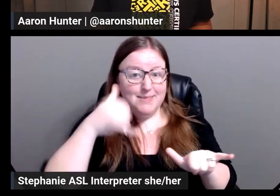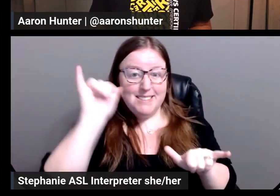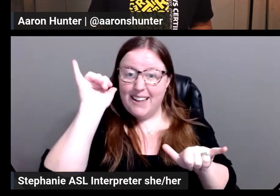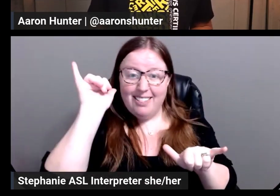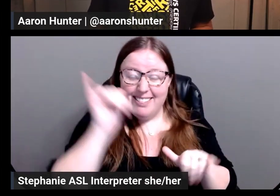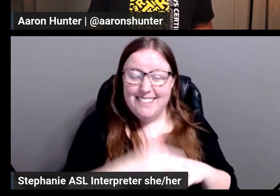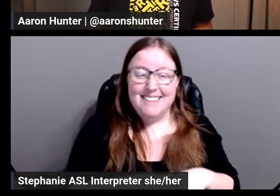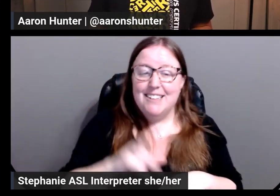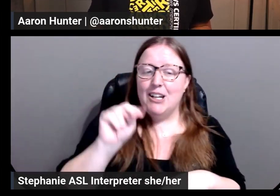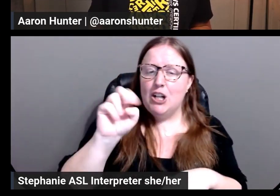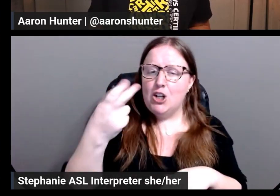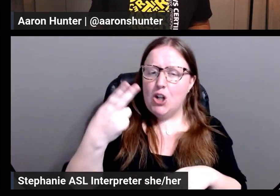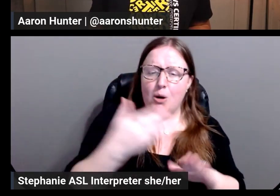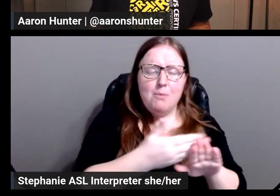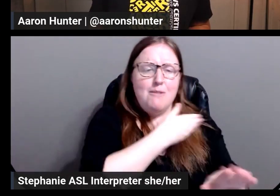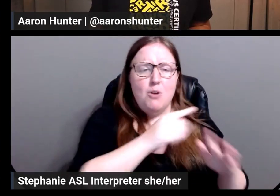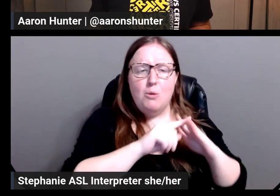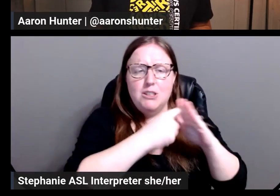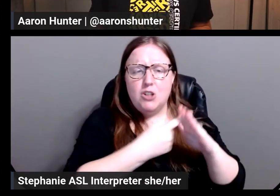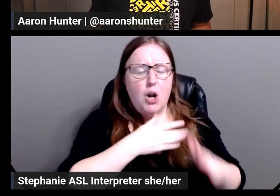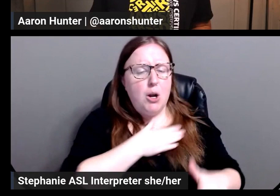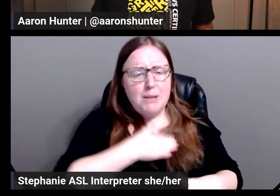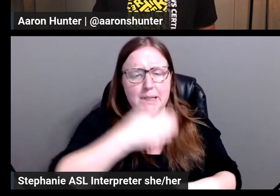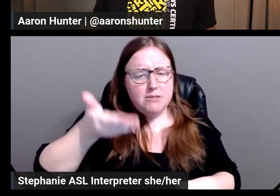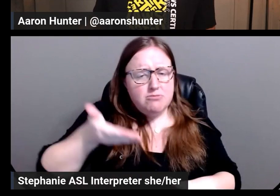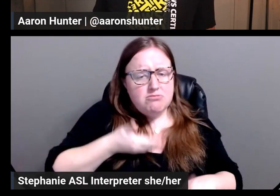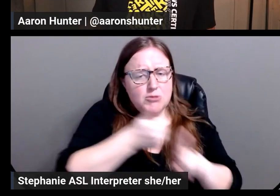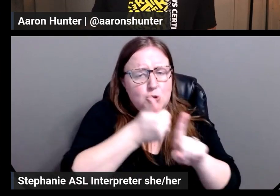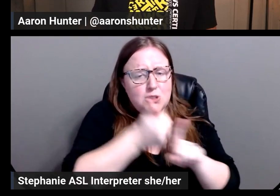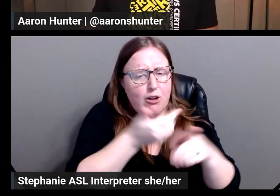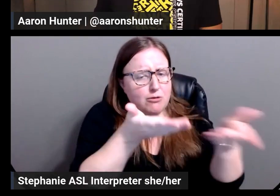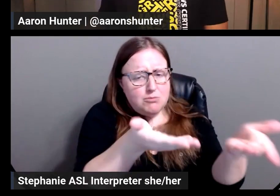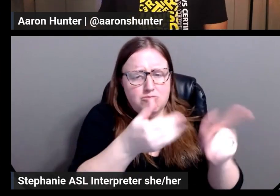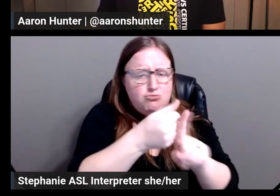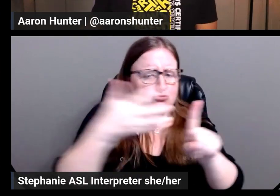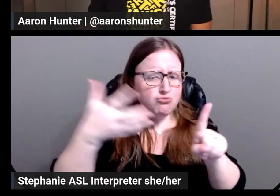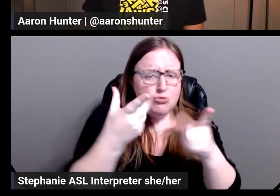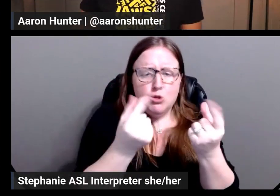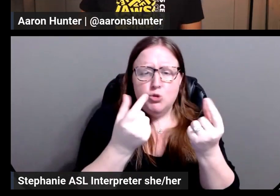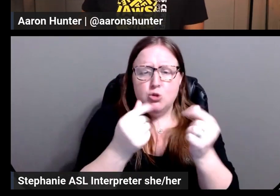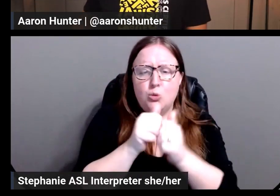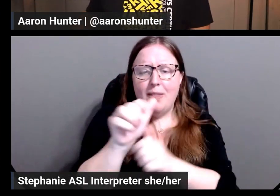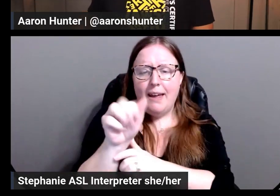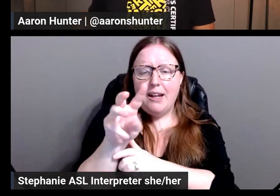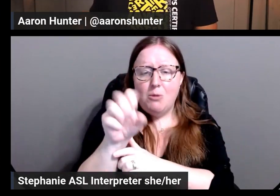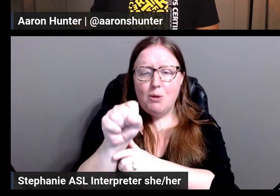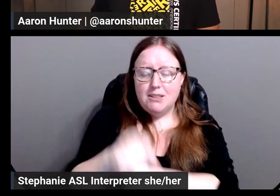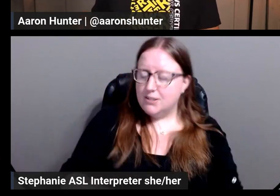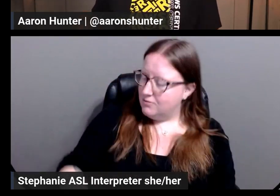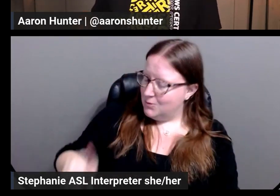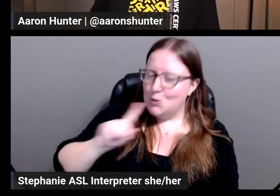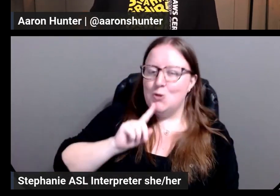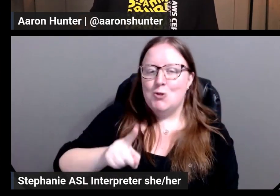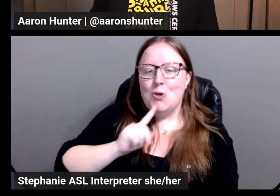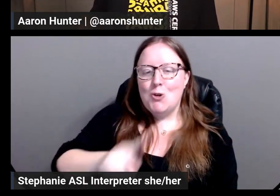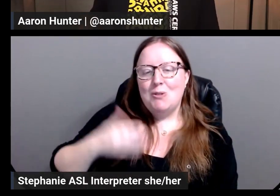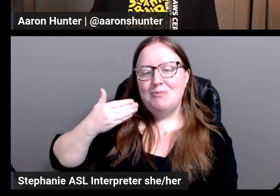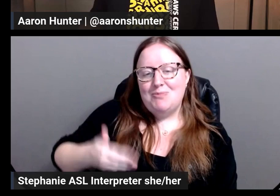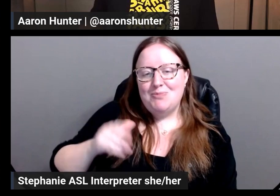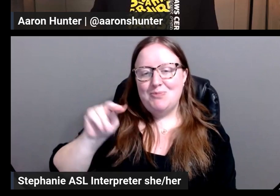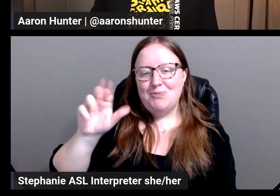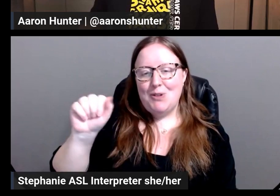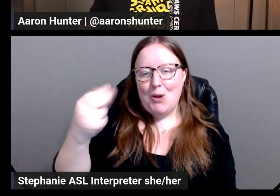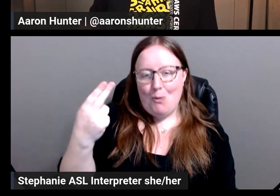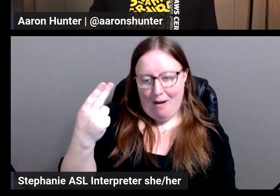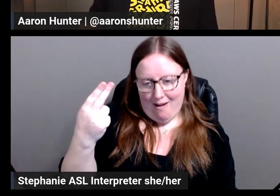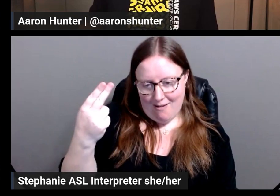So, Noah, before we Right. get started, please introduce yourself to our audience. Tell them a little bit about what you do at AWS. Sure. So yeah, my name's Noah. I've